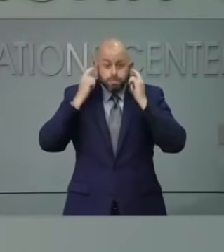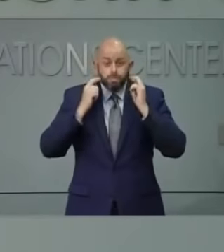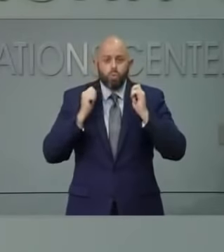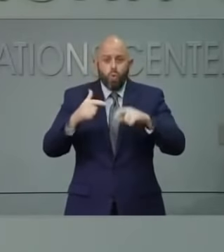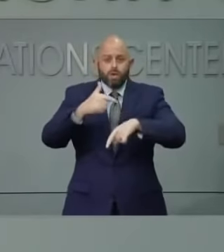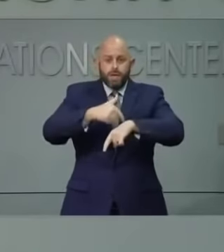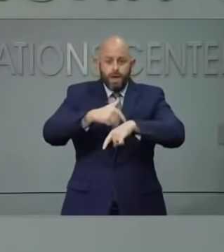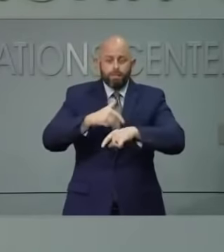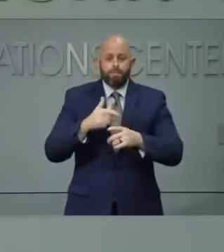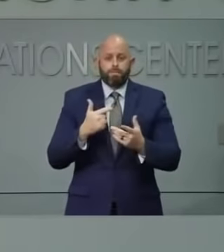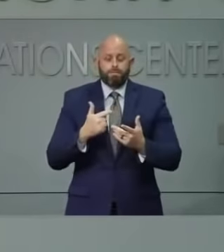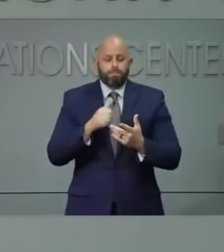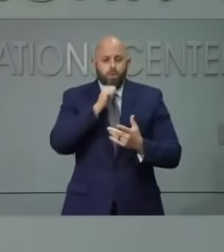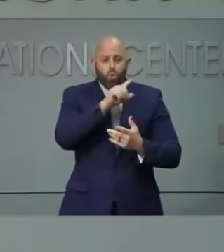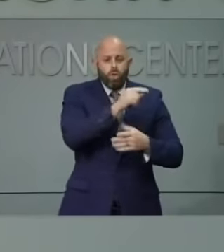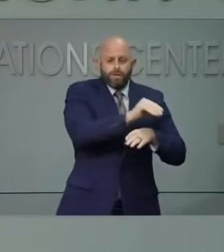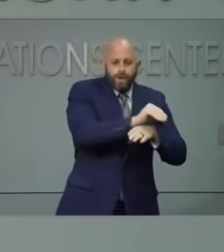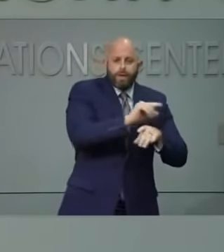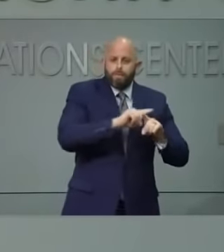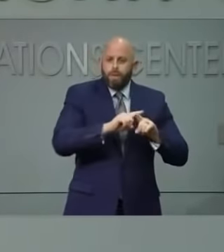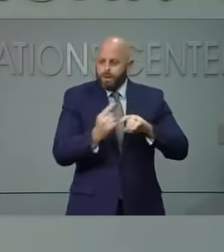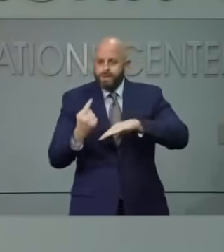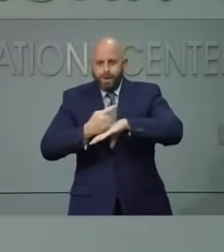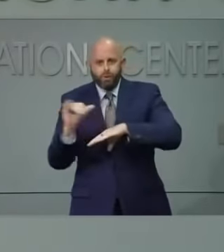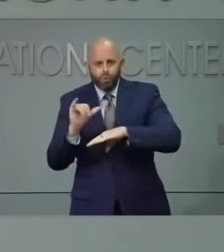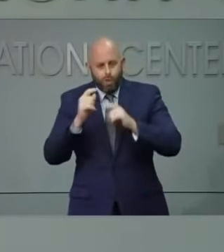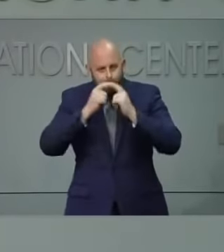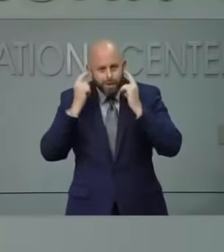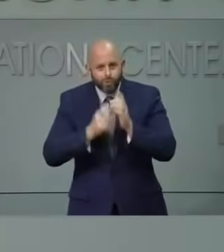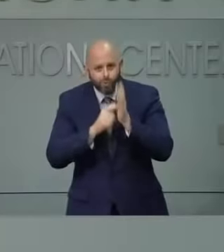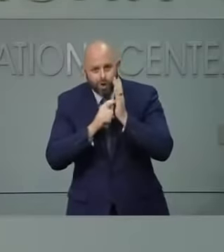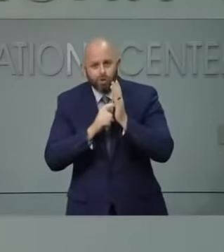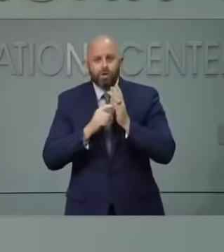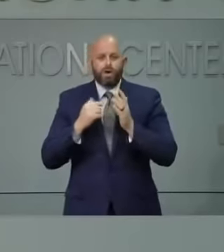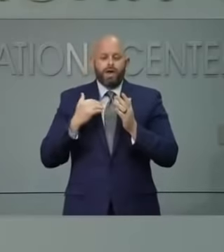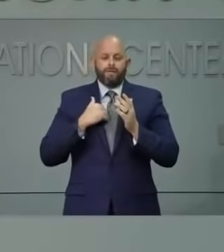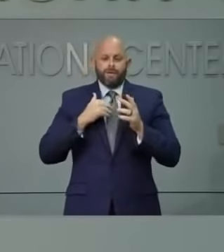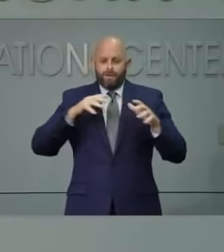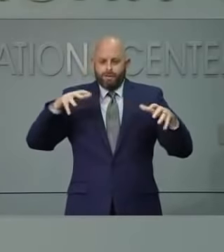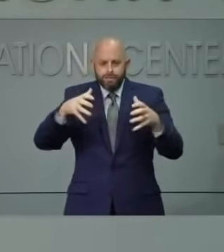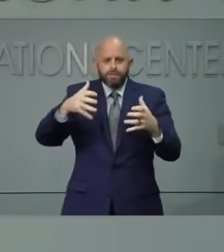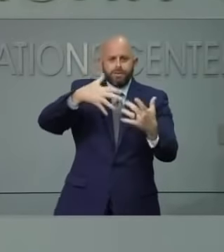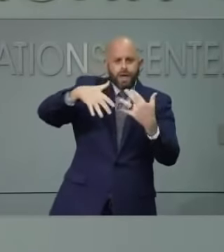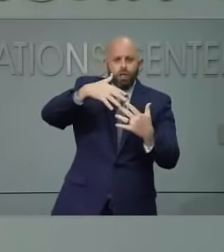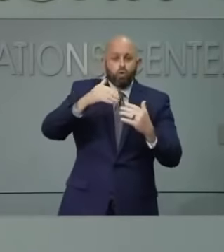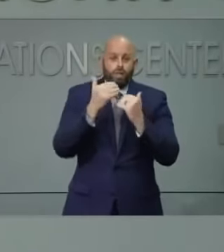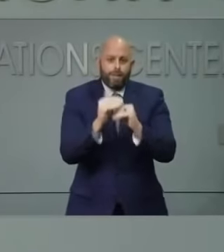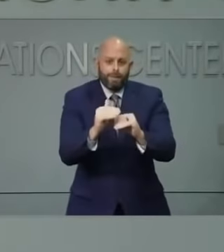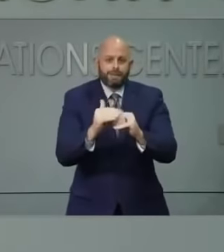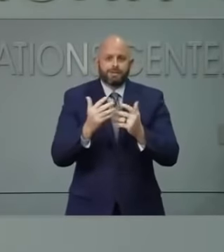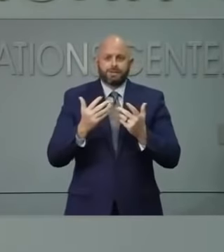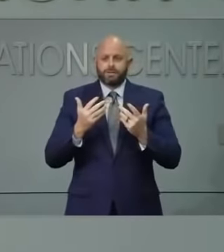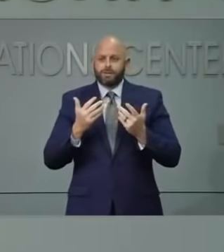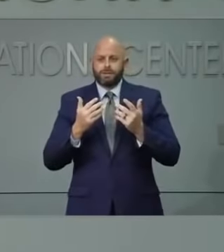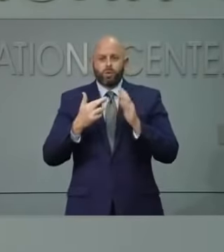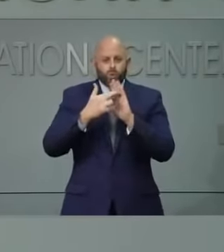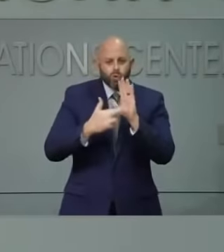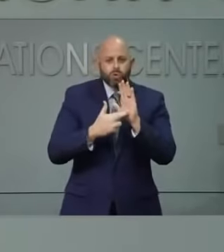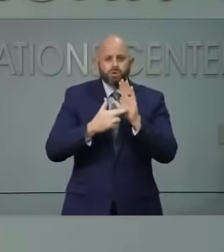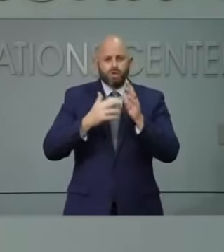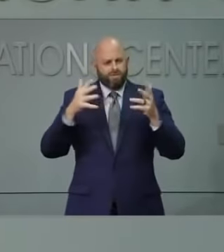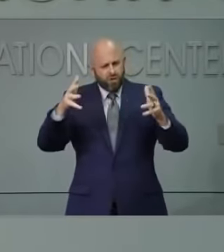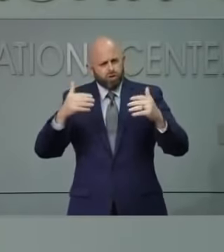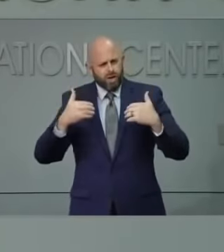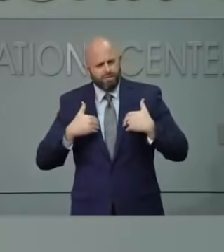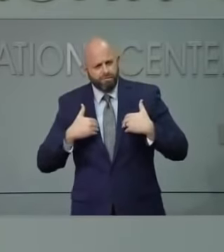have gathering limits and capacity protocols for all of these retail establishments. And we